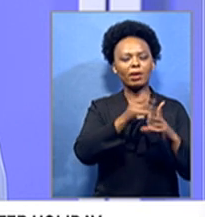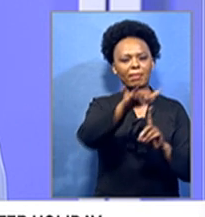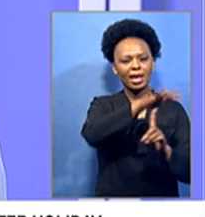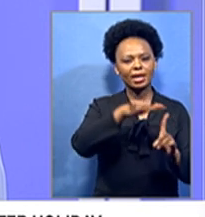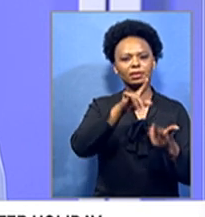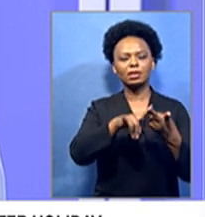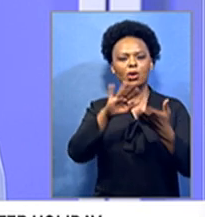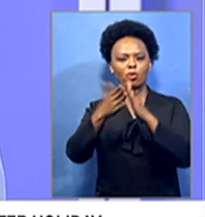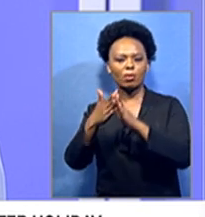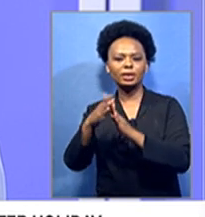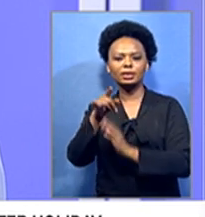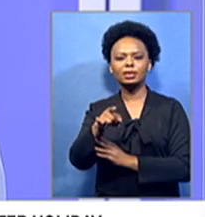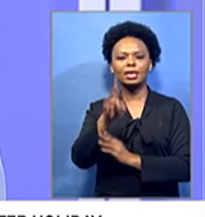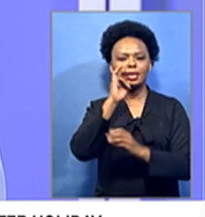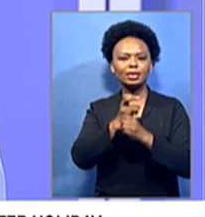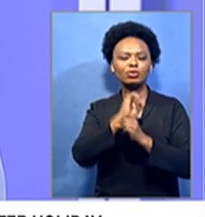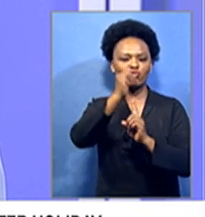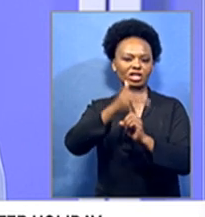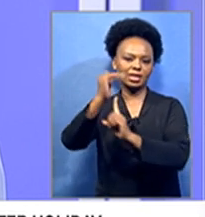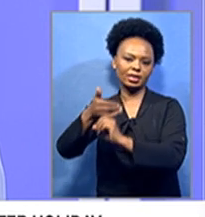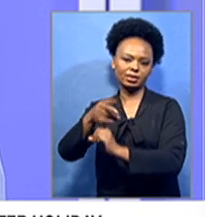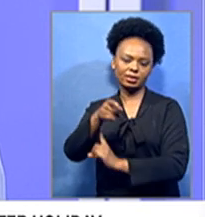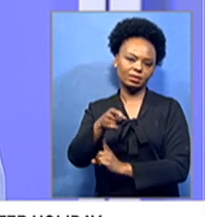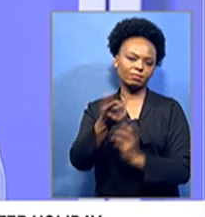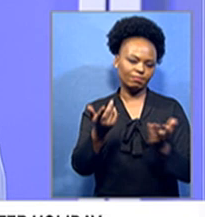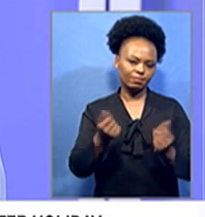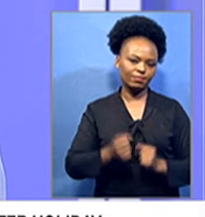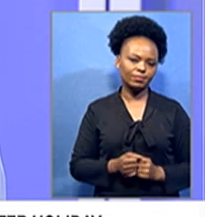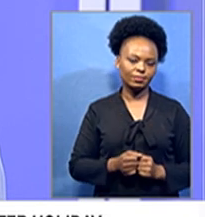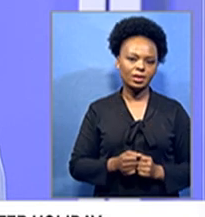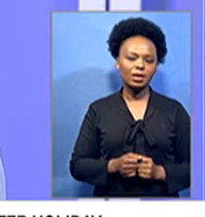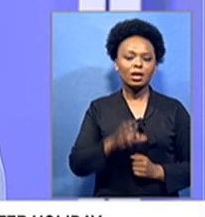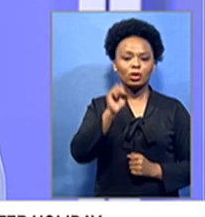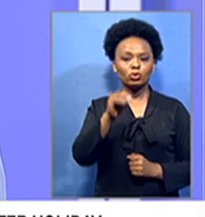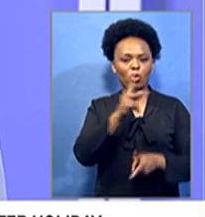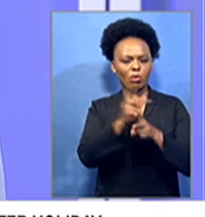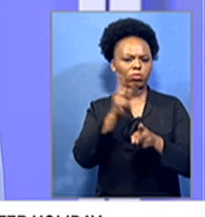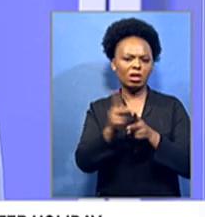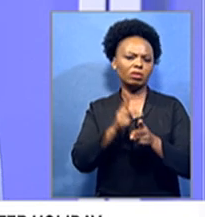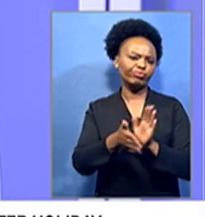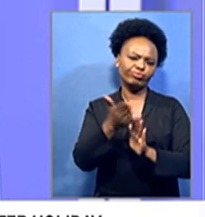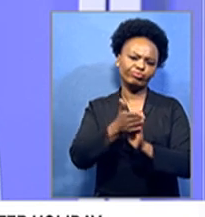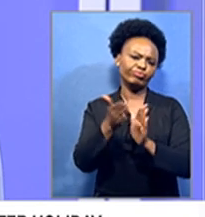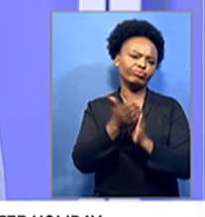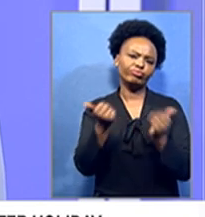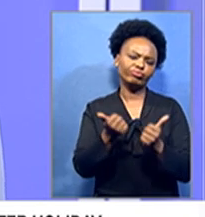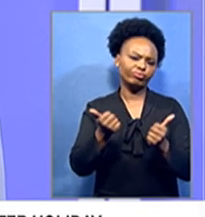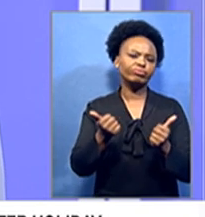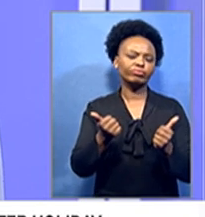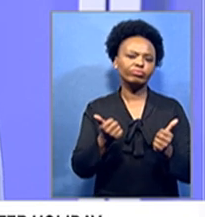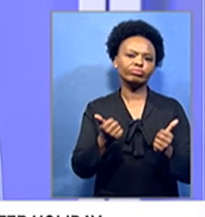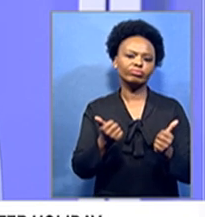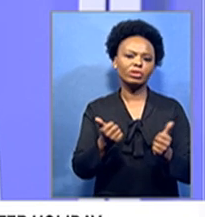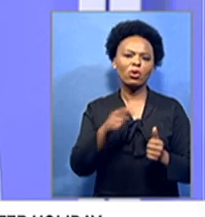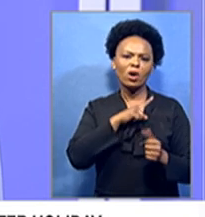on, they need to be protected as the next area of priority. So our plans are in place. We have actually trained a number